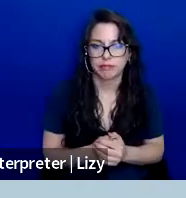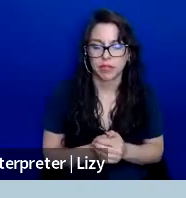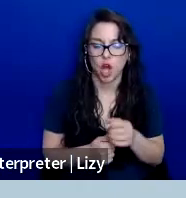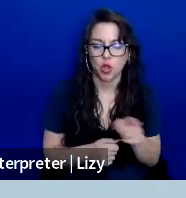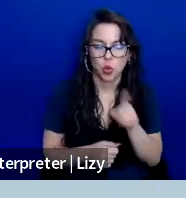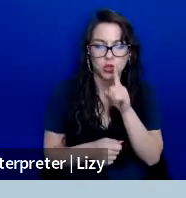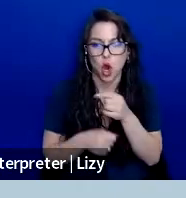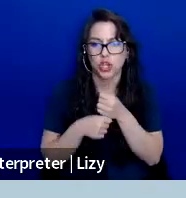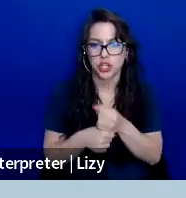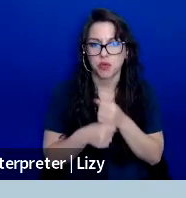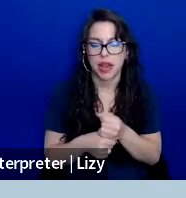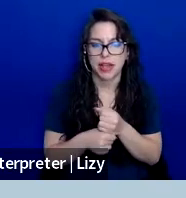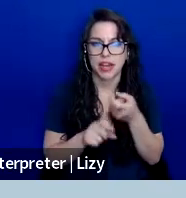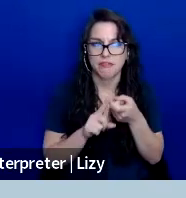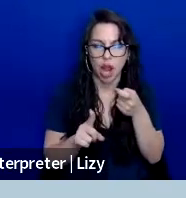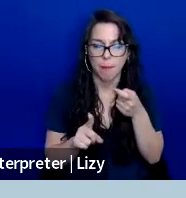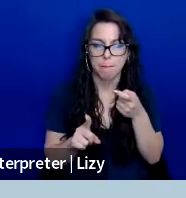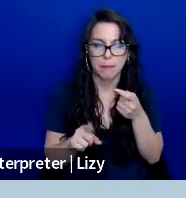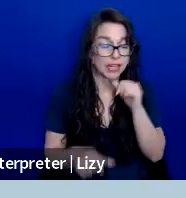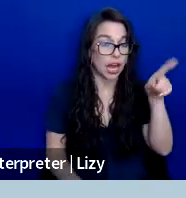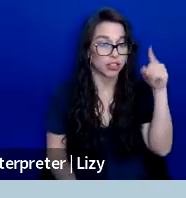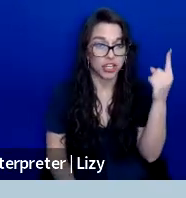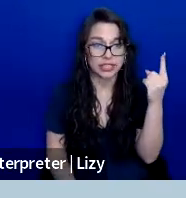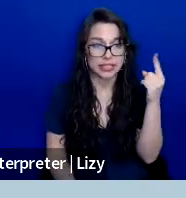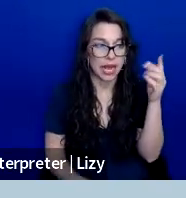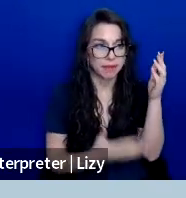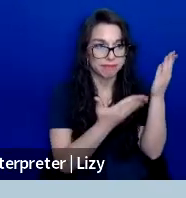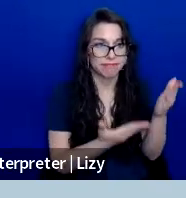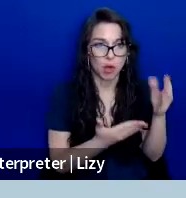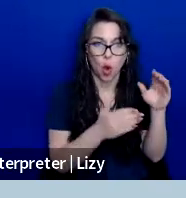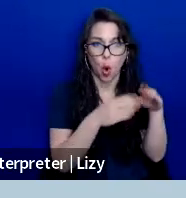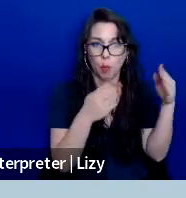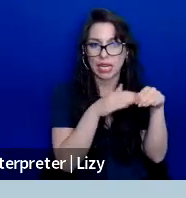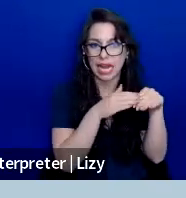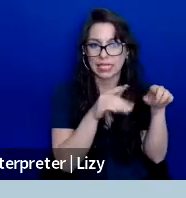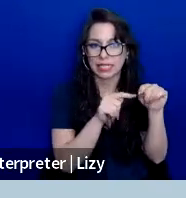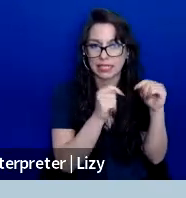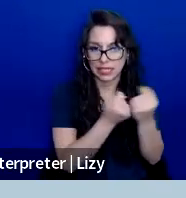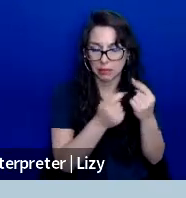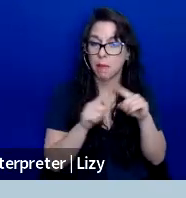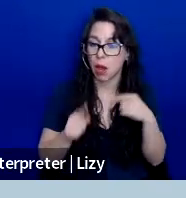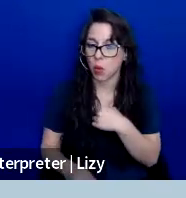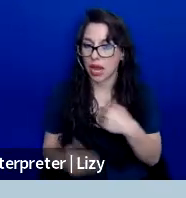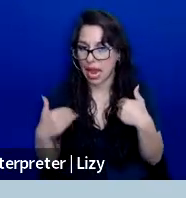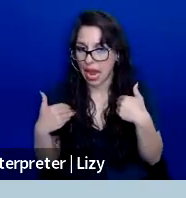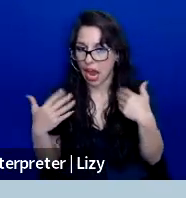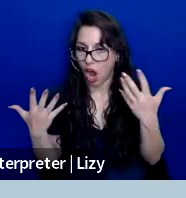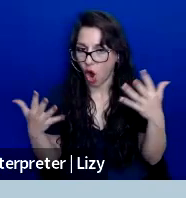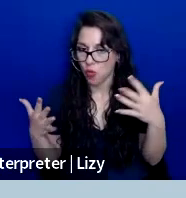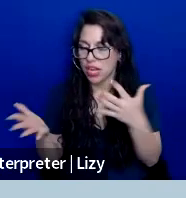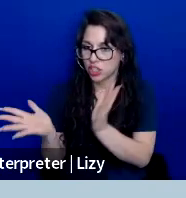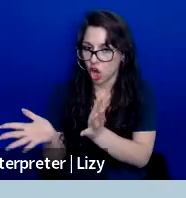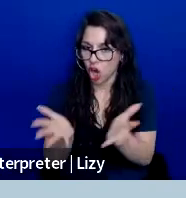curated by not only the Open Access team, but we have talked to and gotten